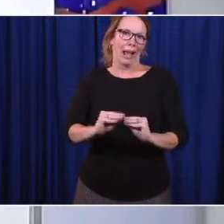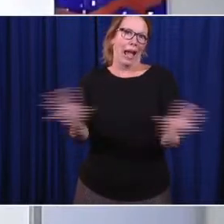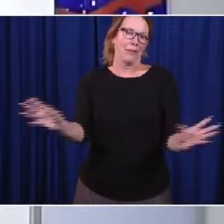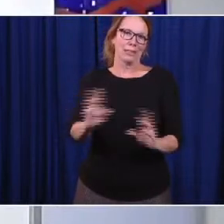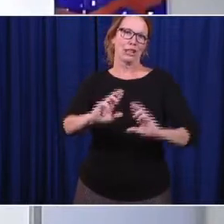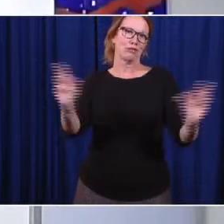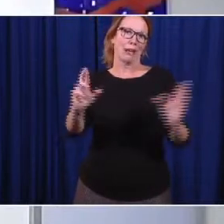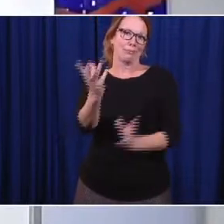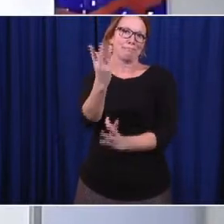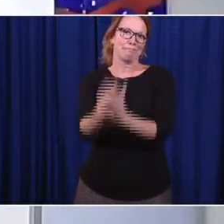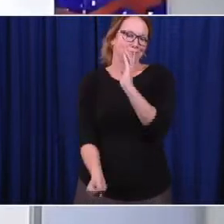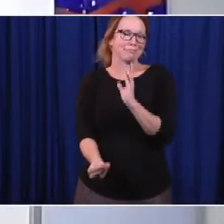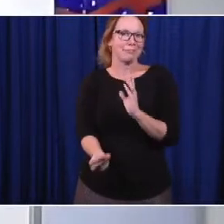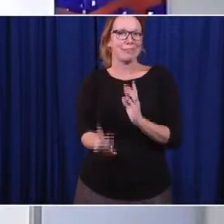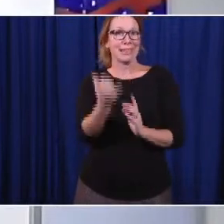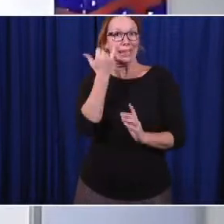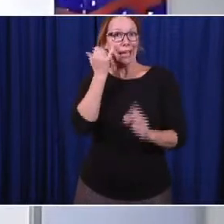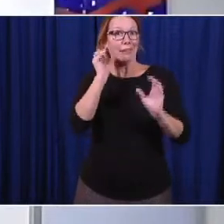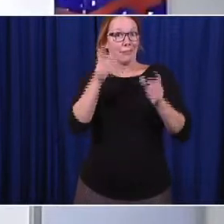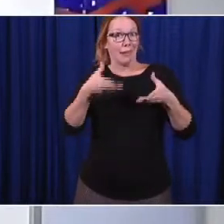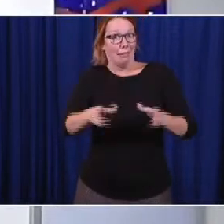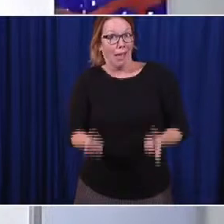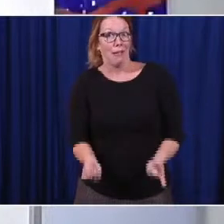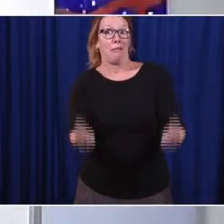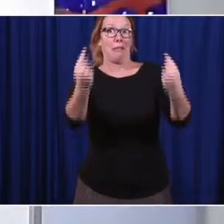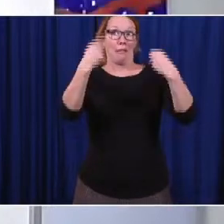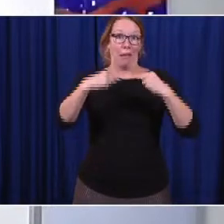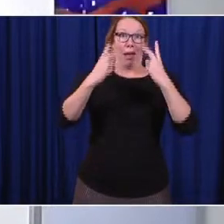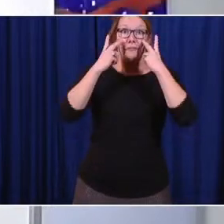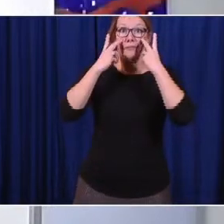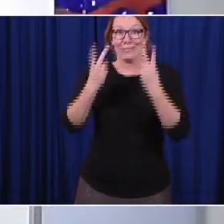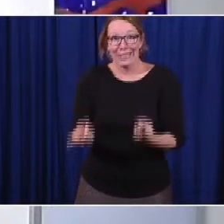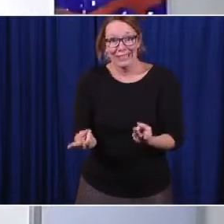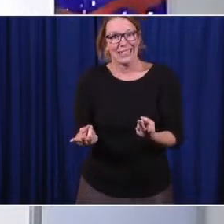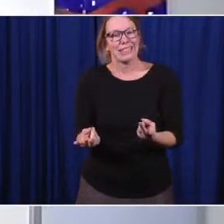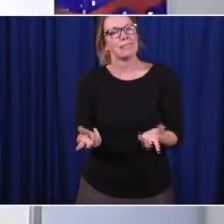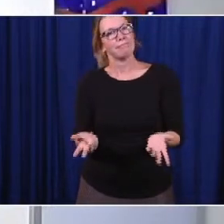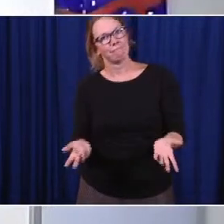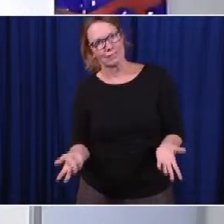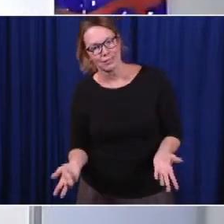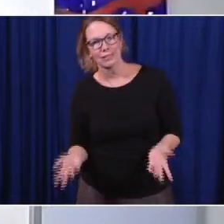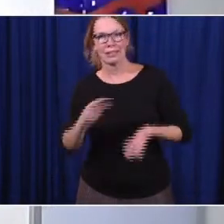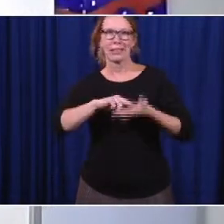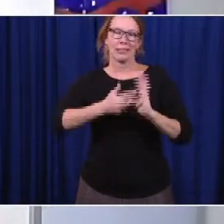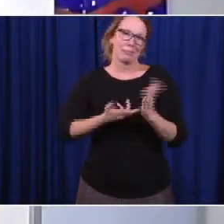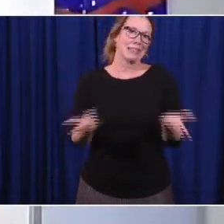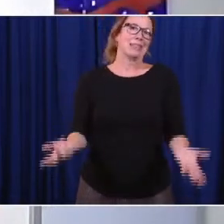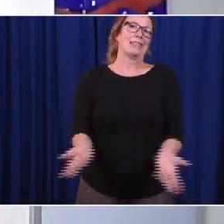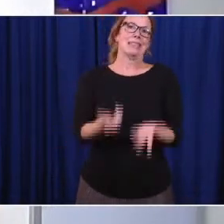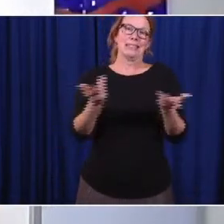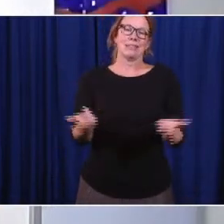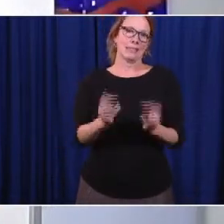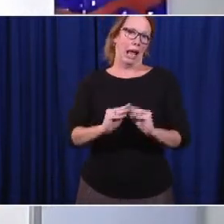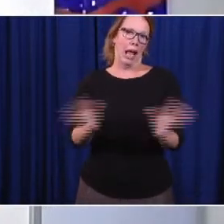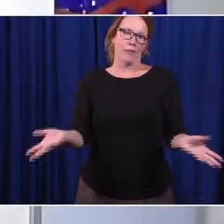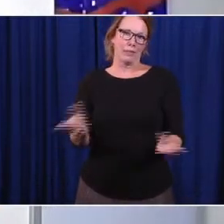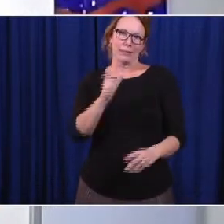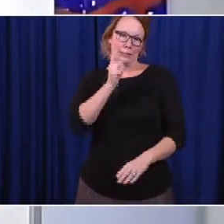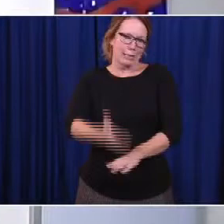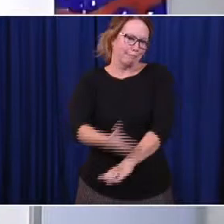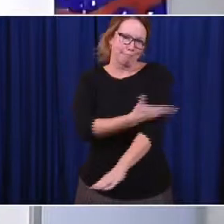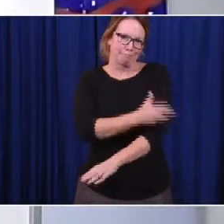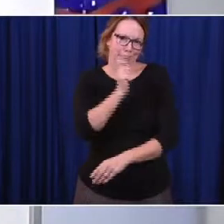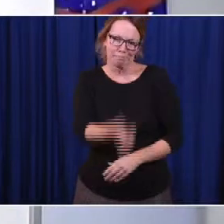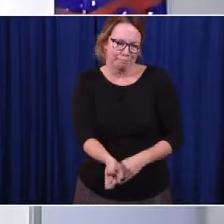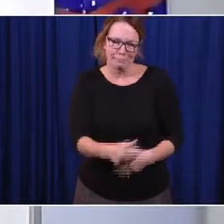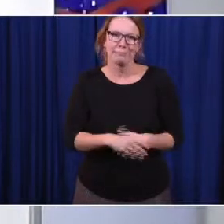actually come in and say goodbye, and when we have to get you ready for that point, that's the scary, harsh reality of this virus